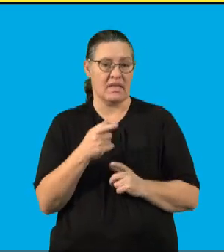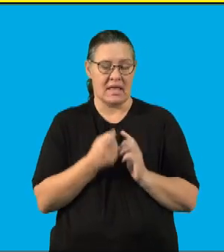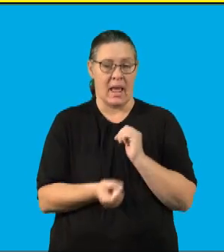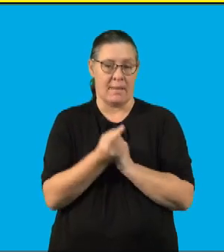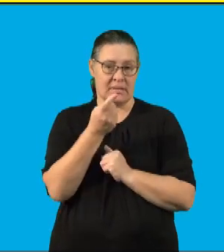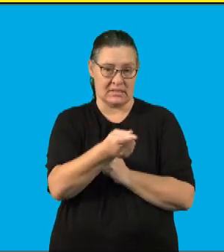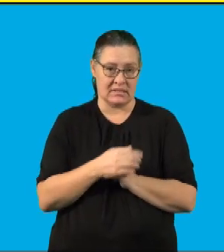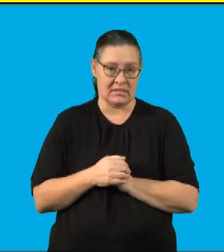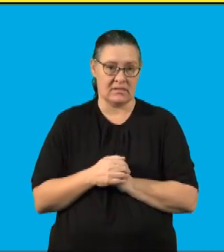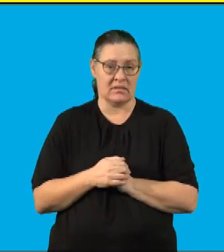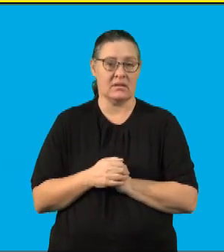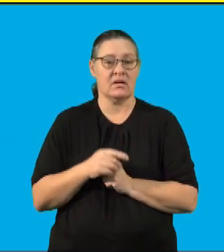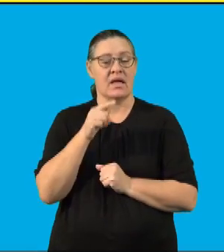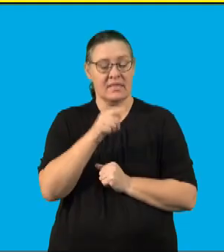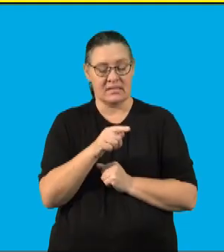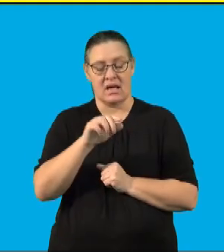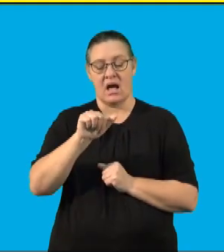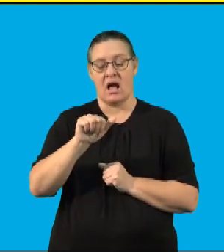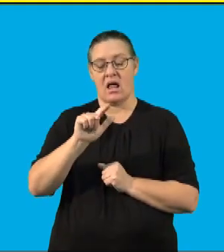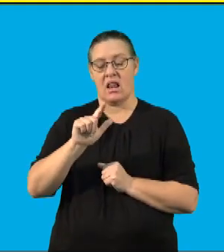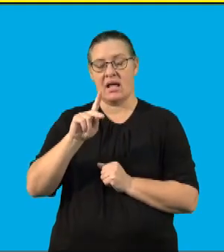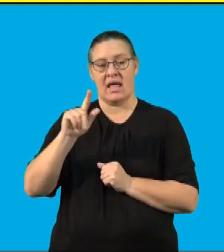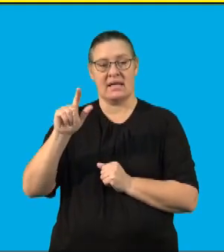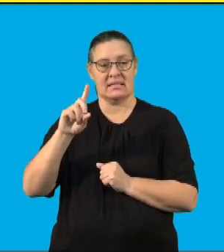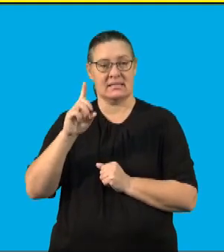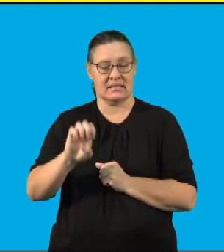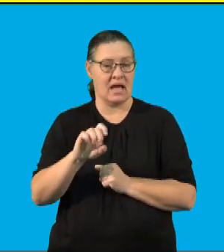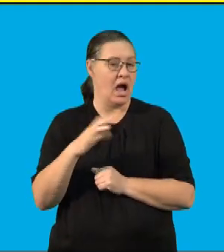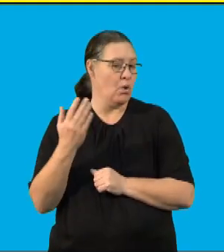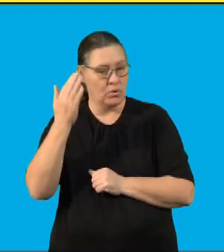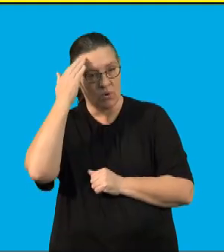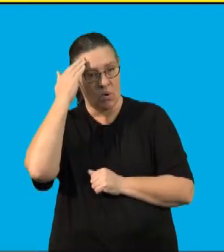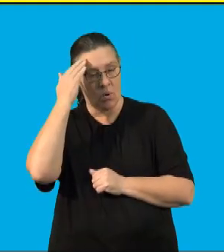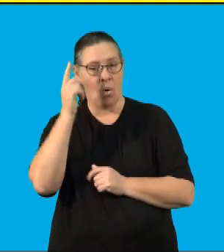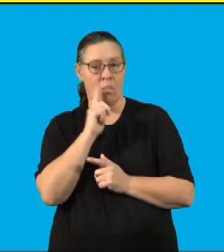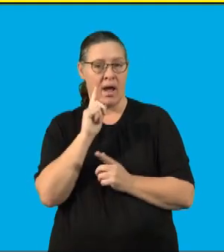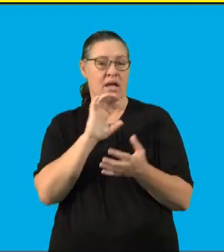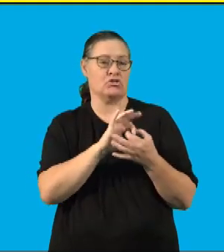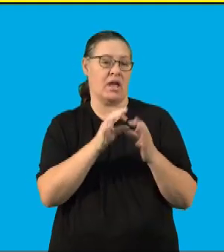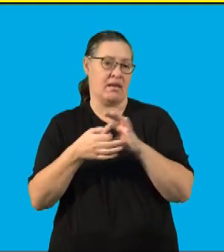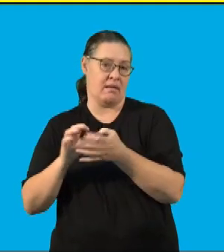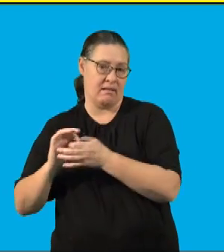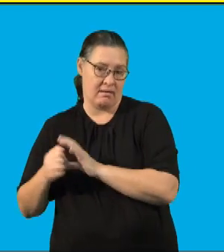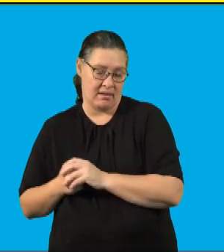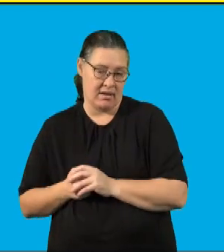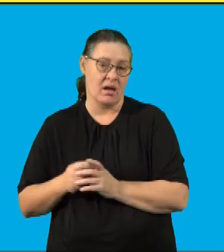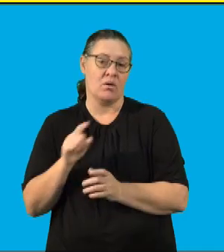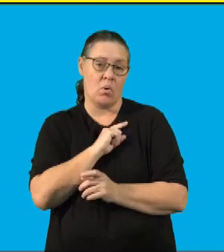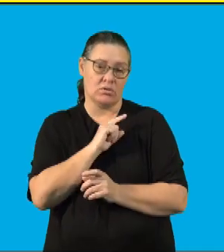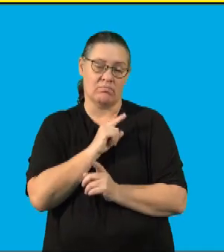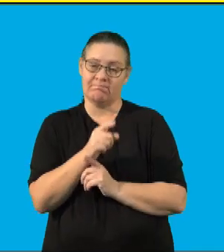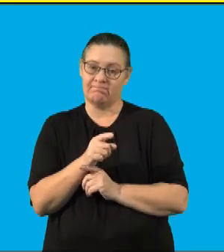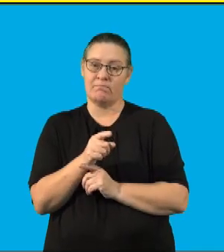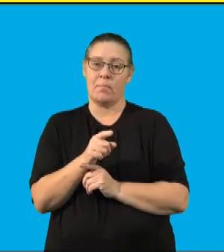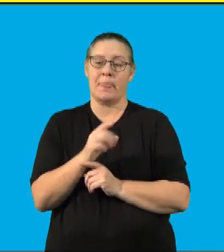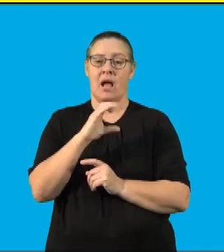that occurs here. Now this is an alkane. How do we know that it's an alkane? Because of the chain length and also because of the